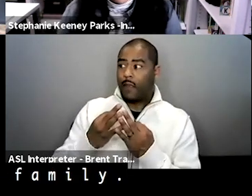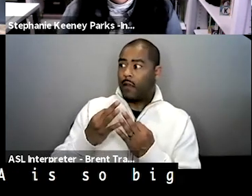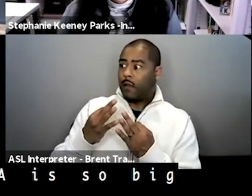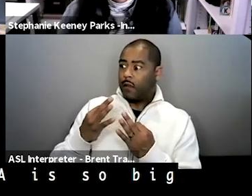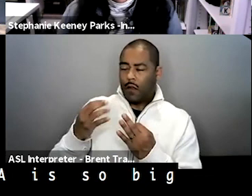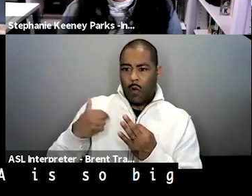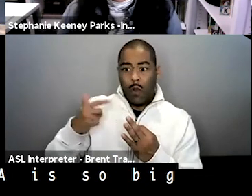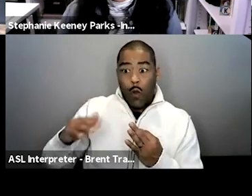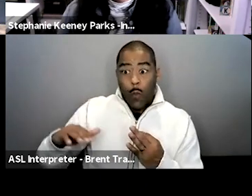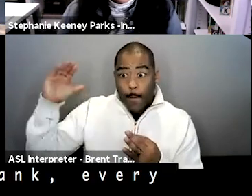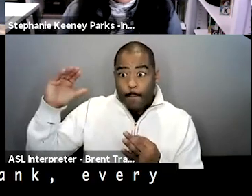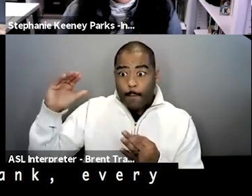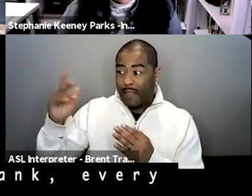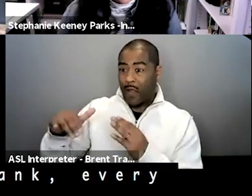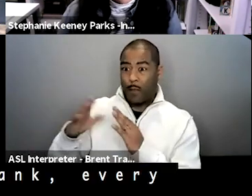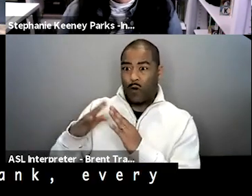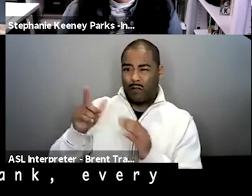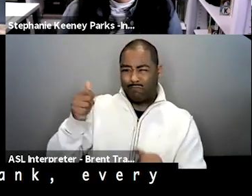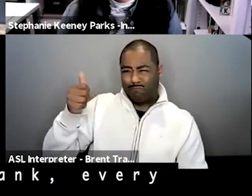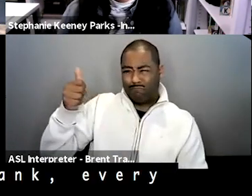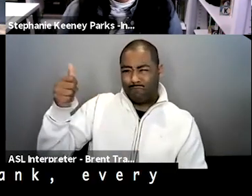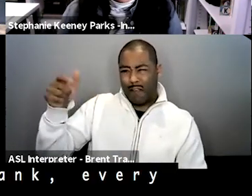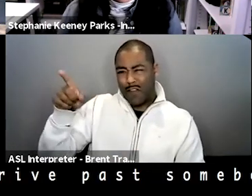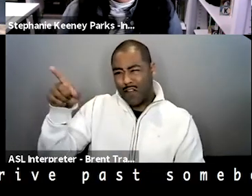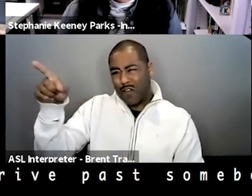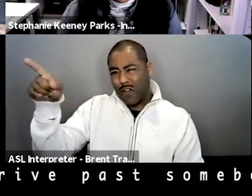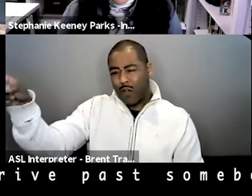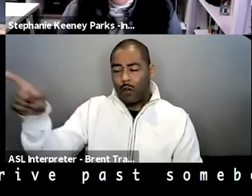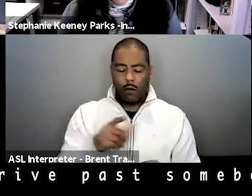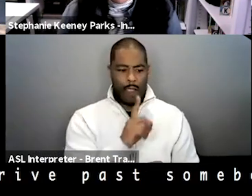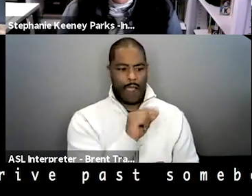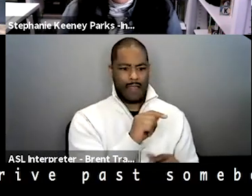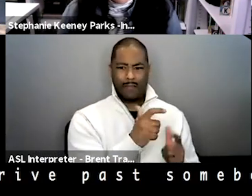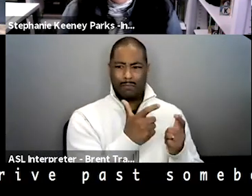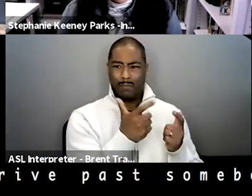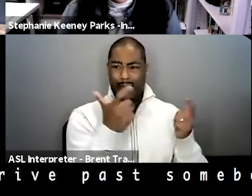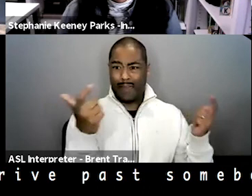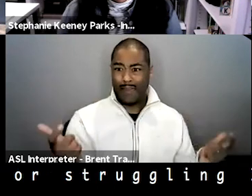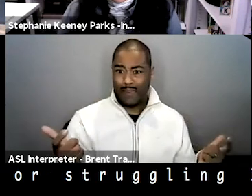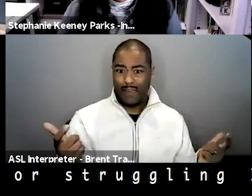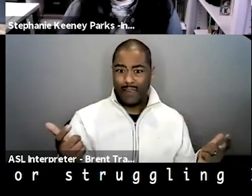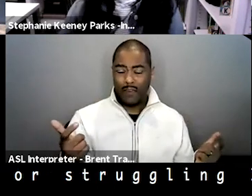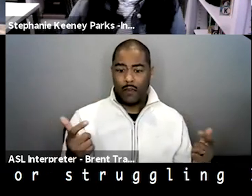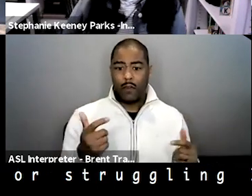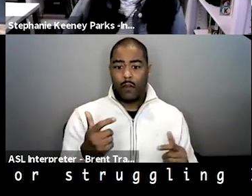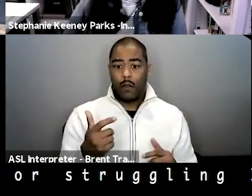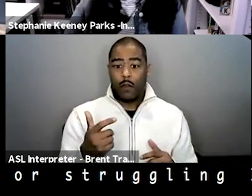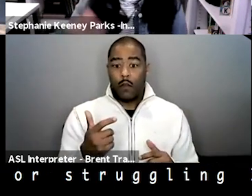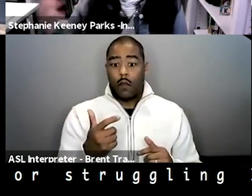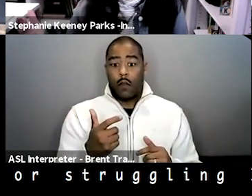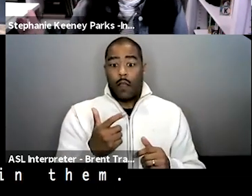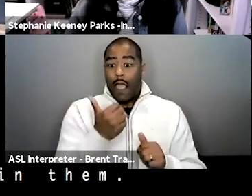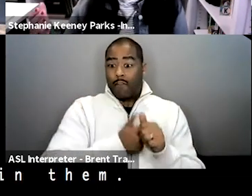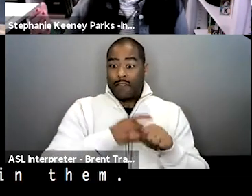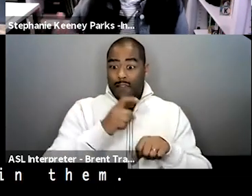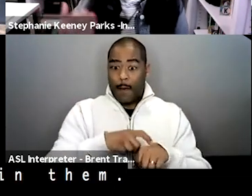our family. And LA is so big. And to be frank, every time I drive past somebody who is homeless